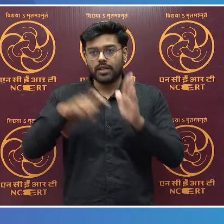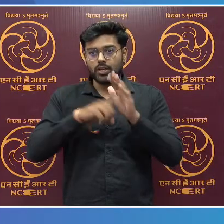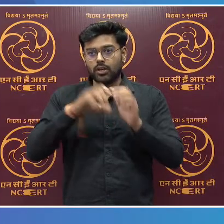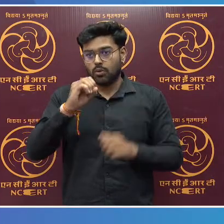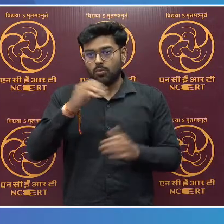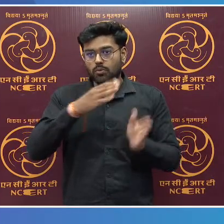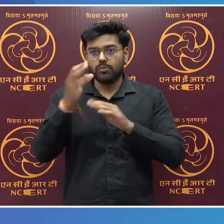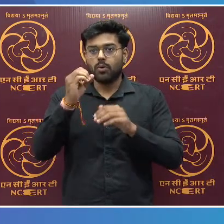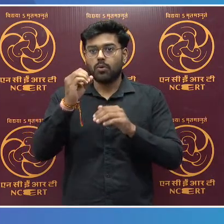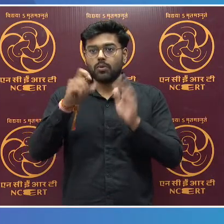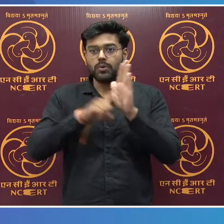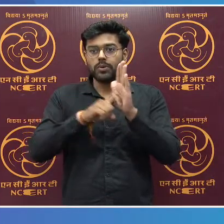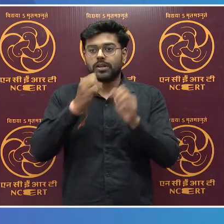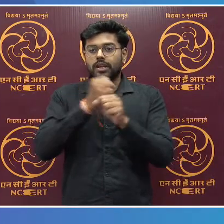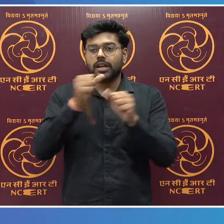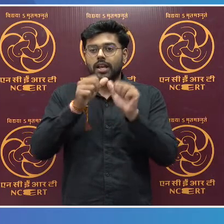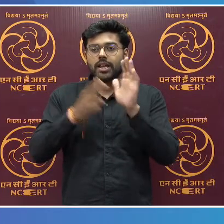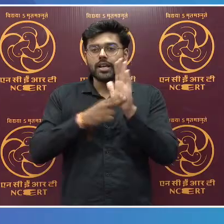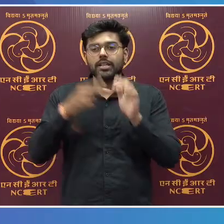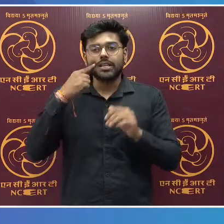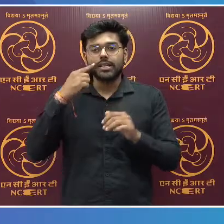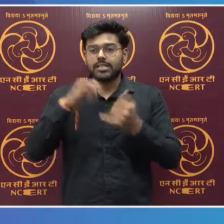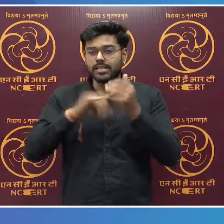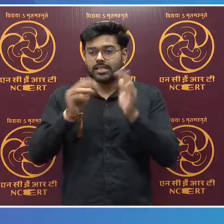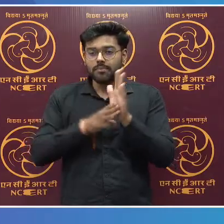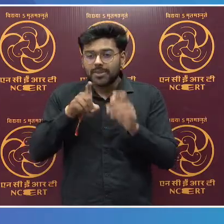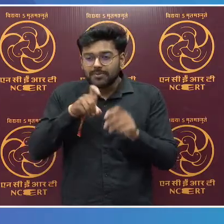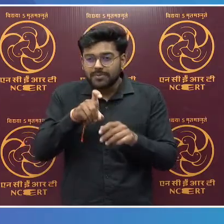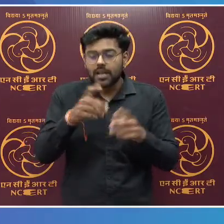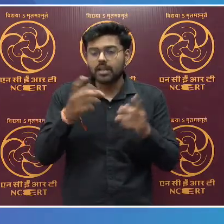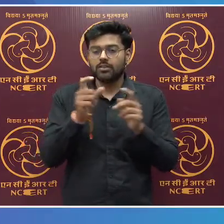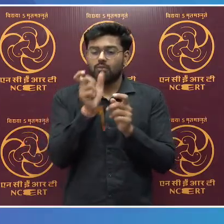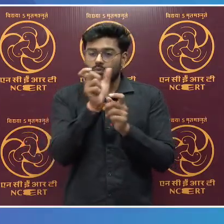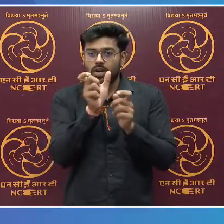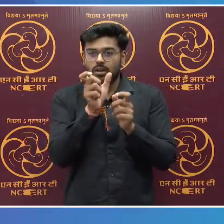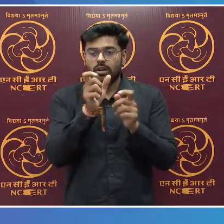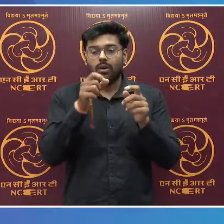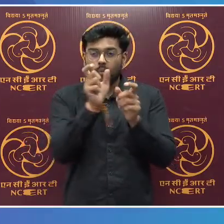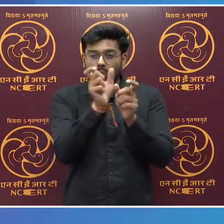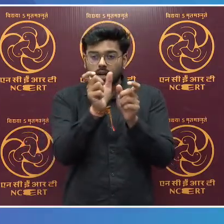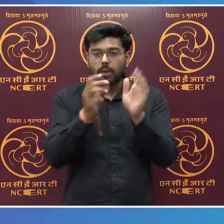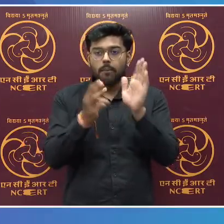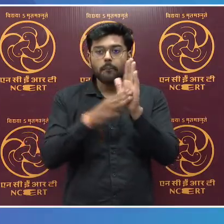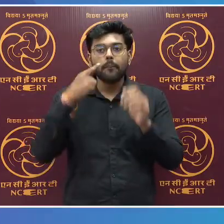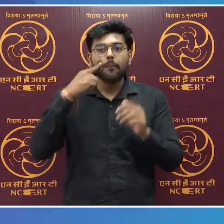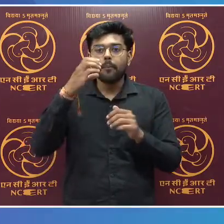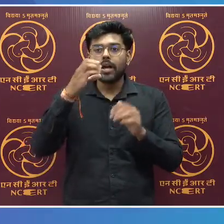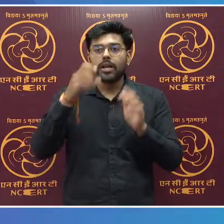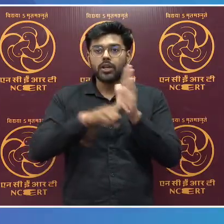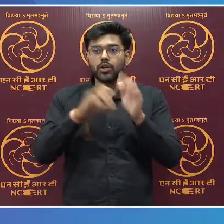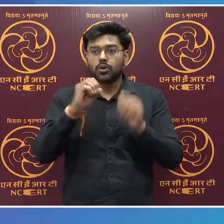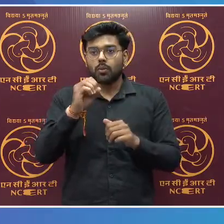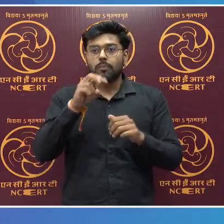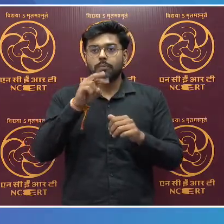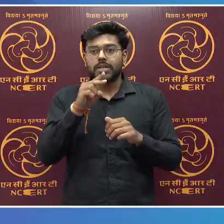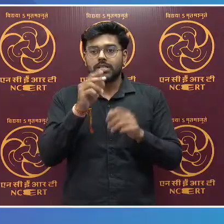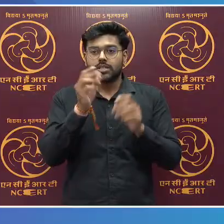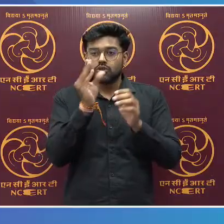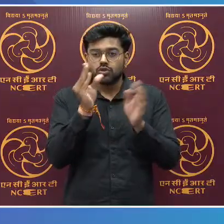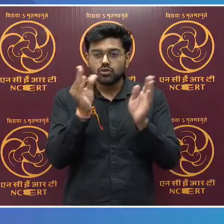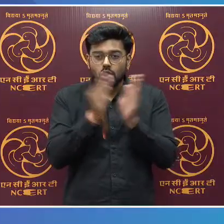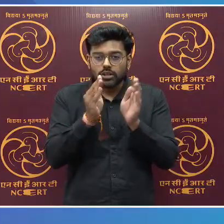microorganisms. So if we see the literal words here, so it has micro means small,